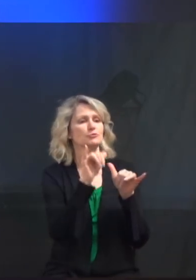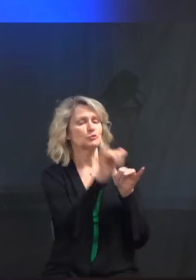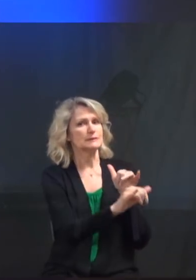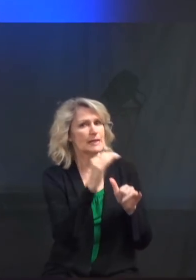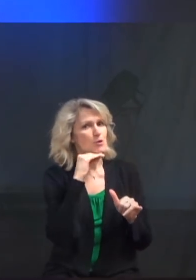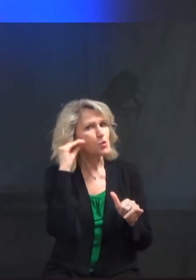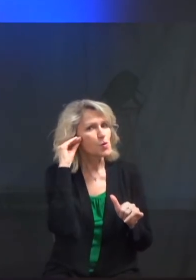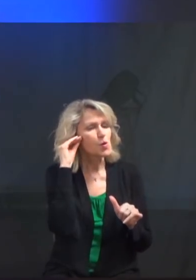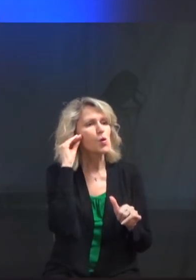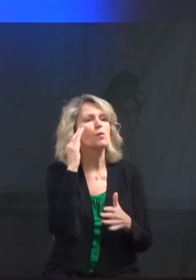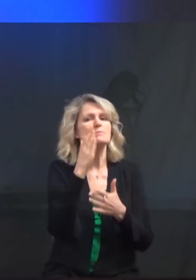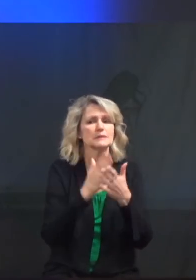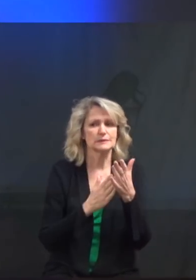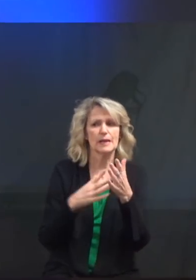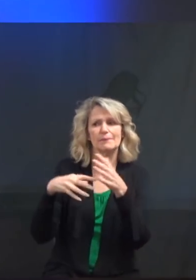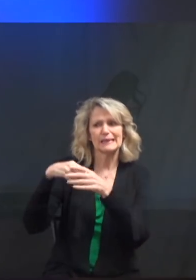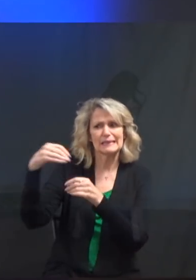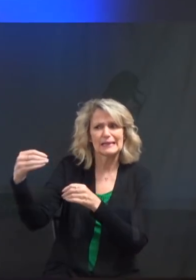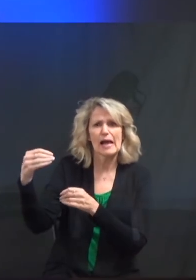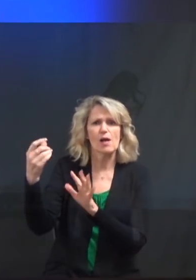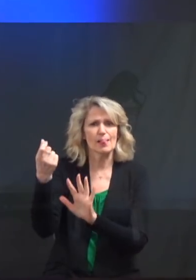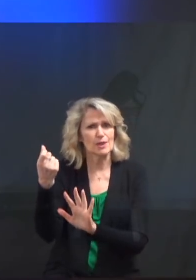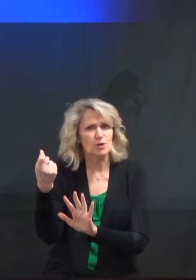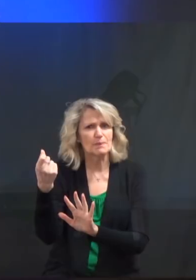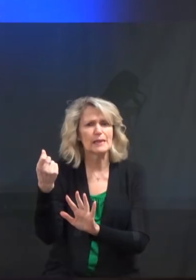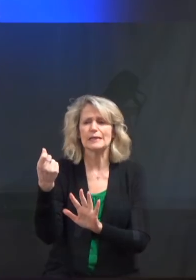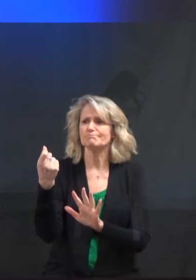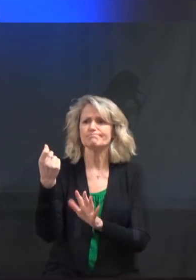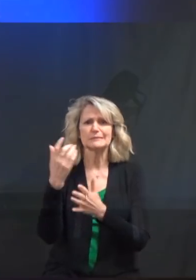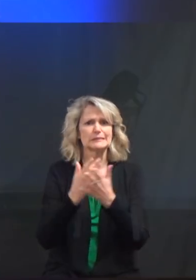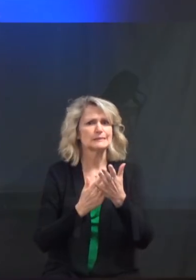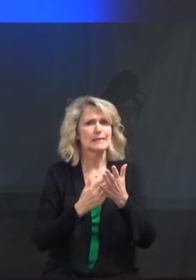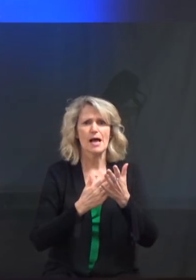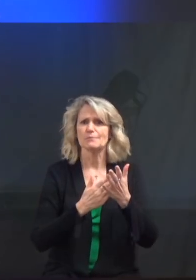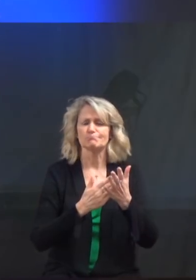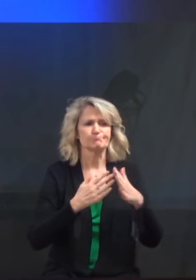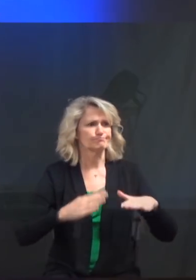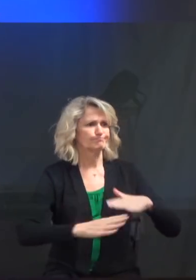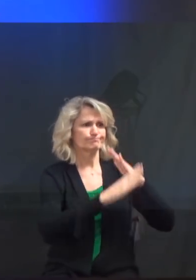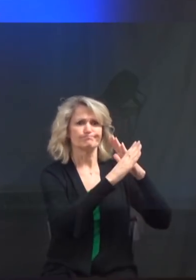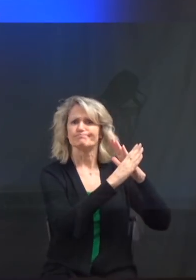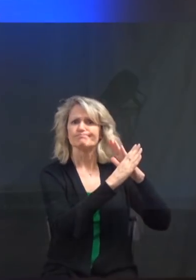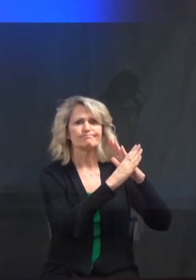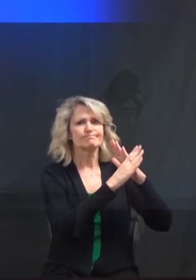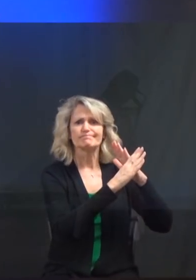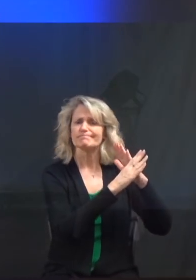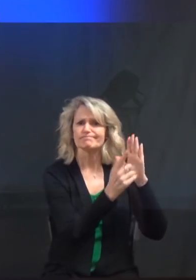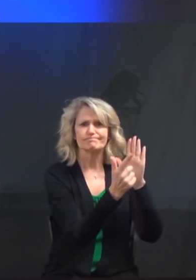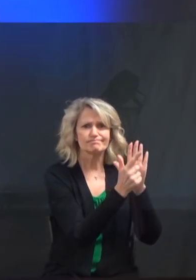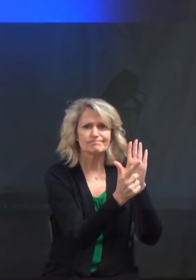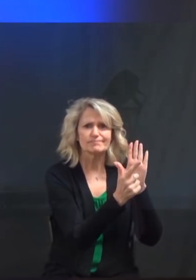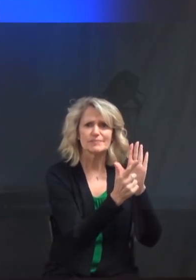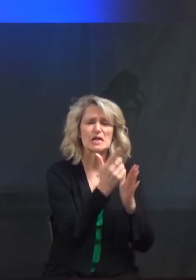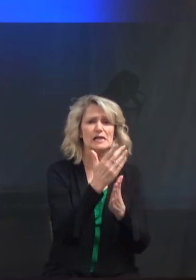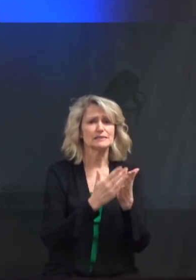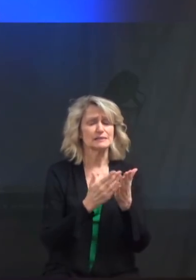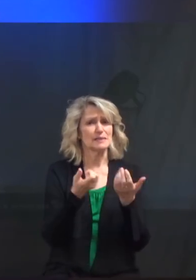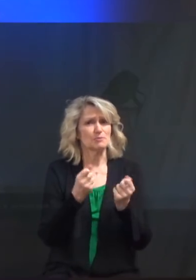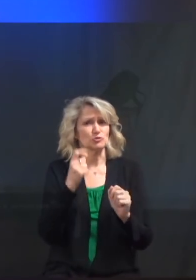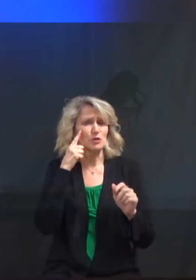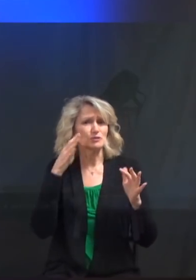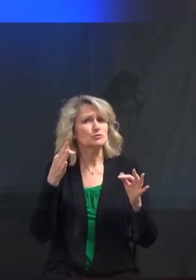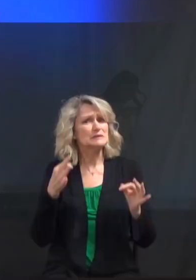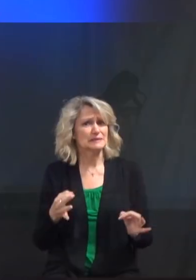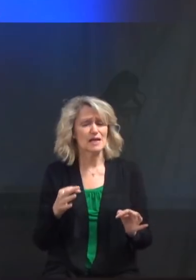to get out, some of them are not able to get out at all, and then others are making decisions, is it wise to even be there?